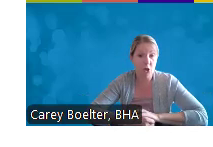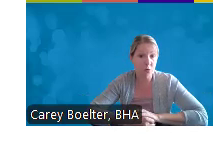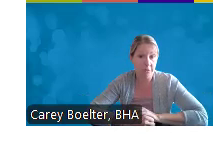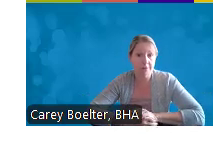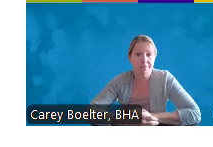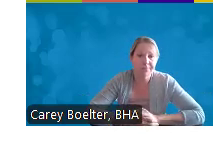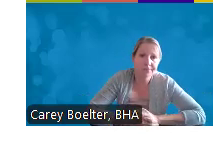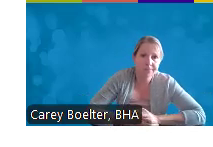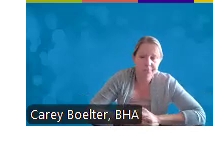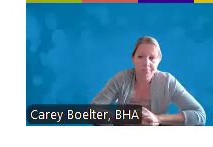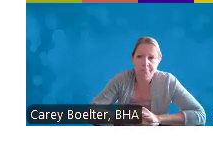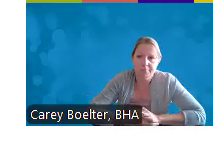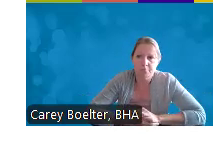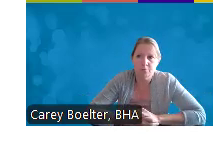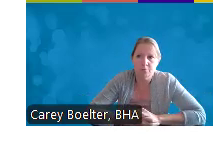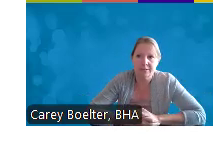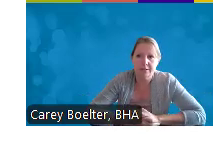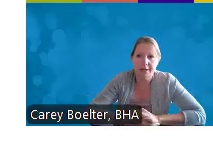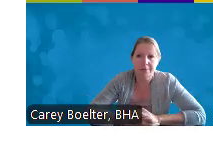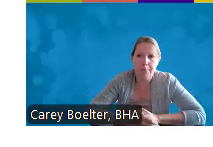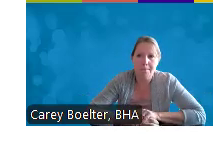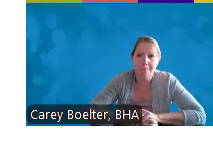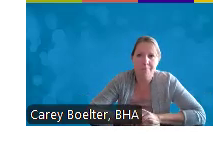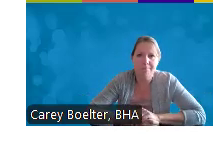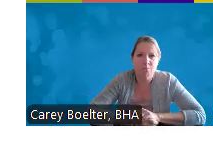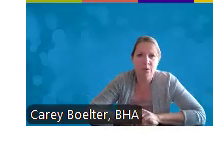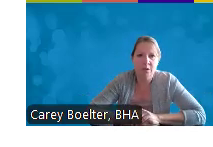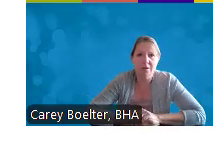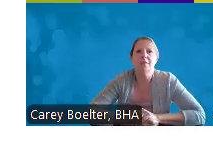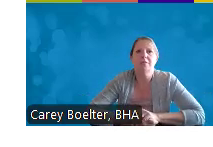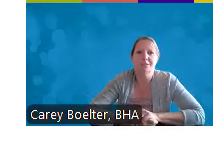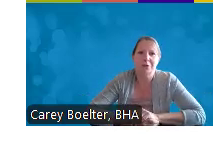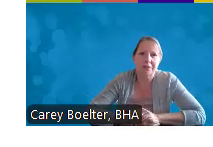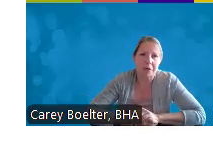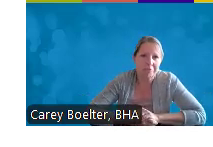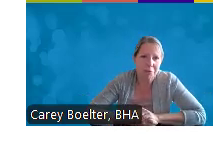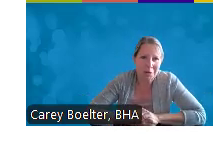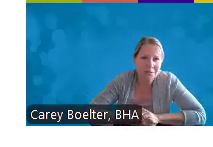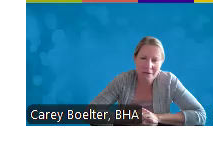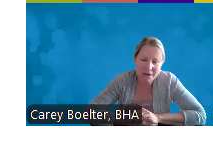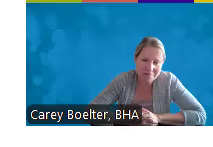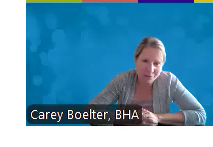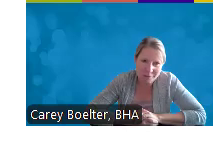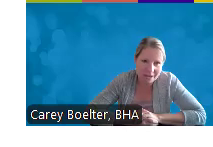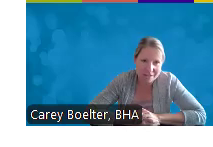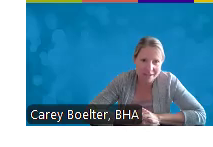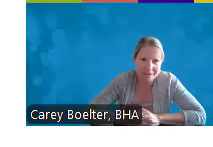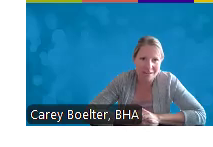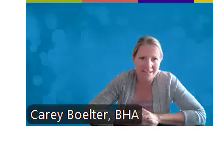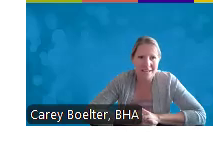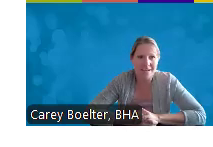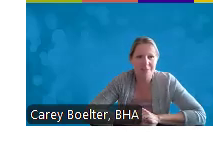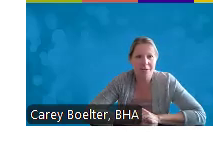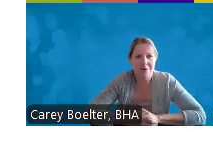and how to use it. Next slide. This is really that review process. I kind of jumped ahead